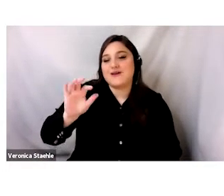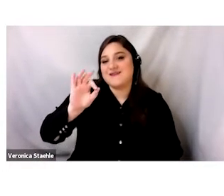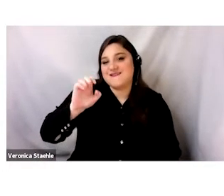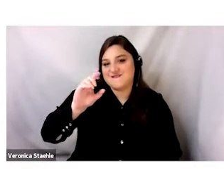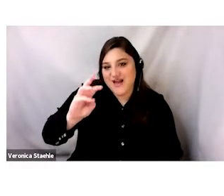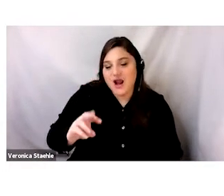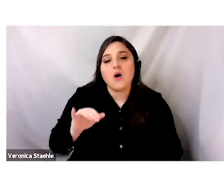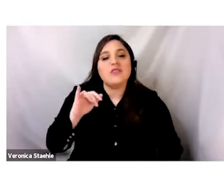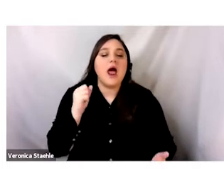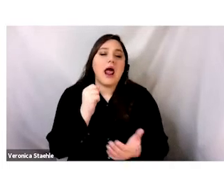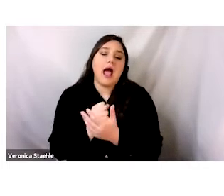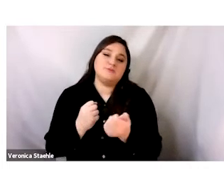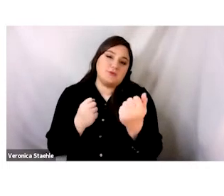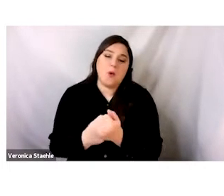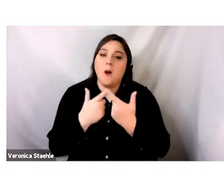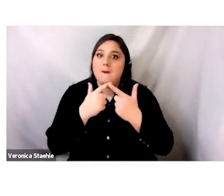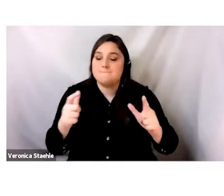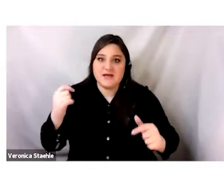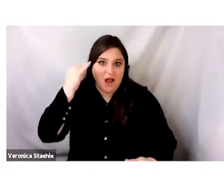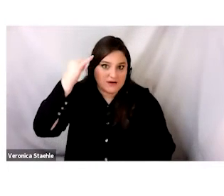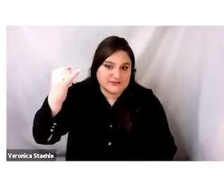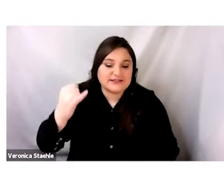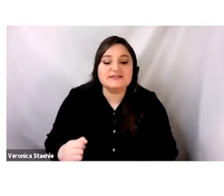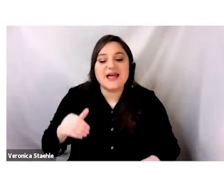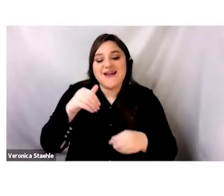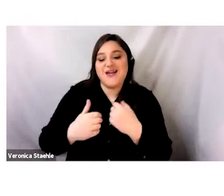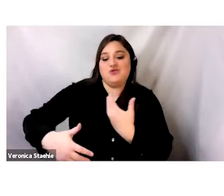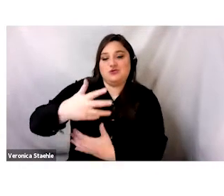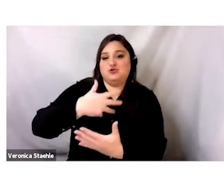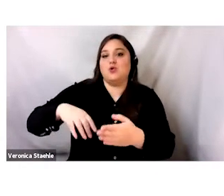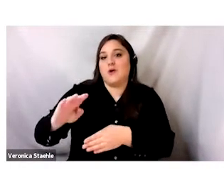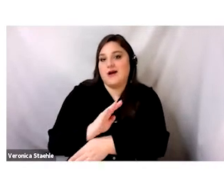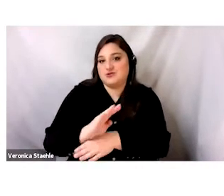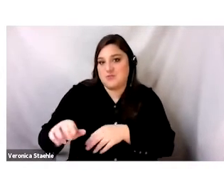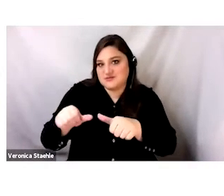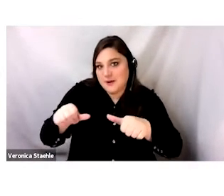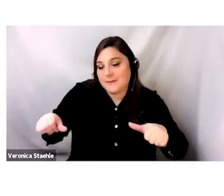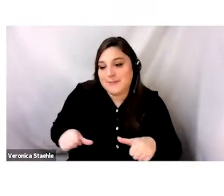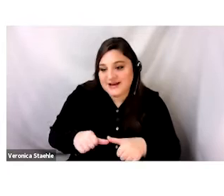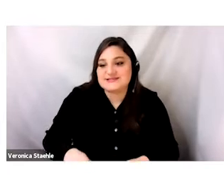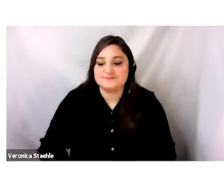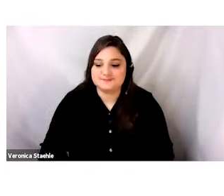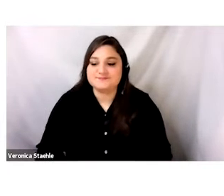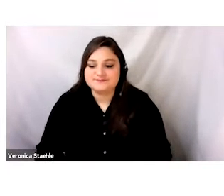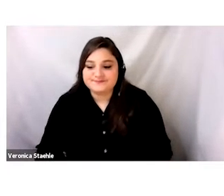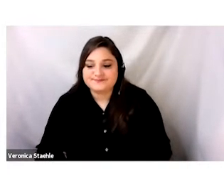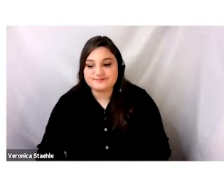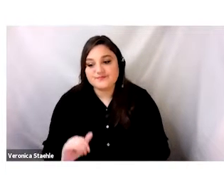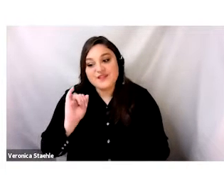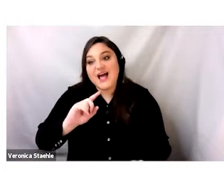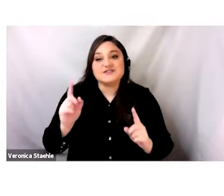bold ideas in the social enterprise space. And they were the first investors of Public Allies, Teach